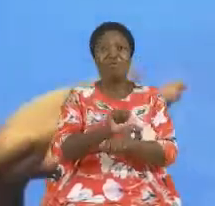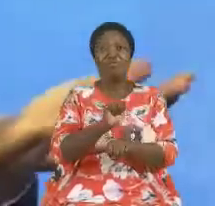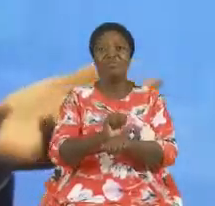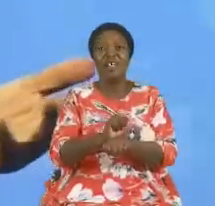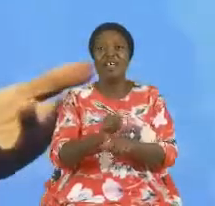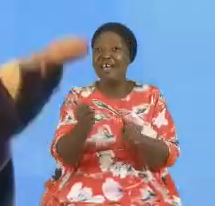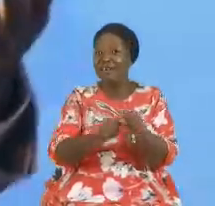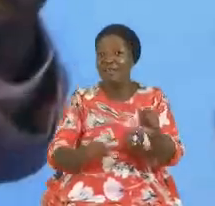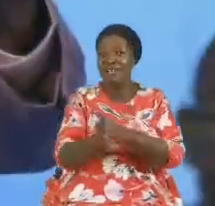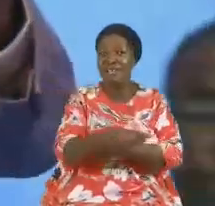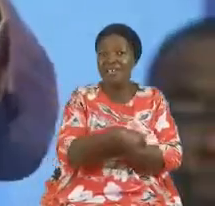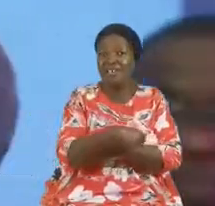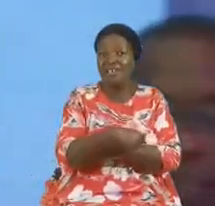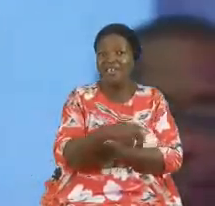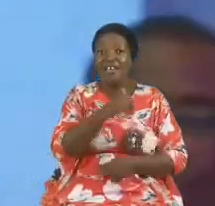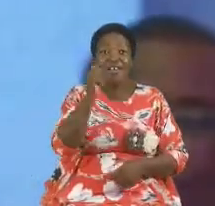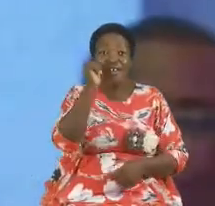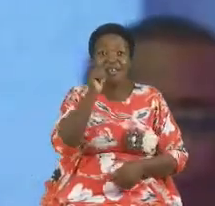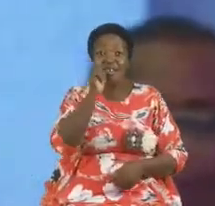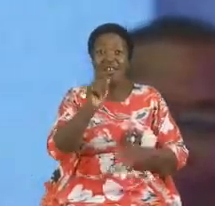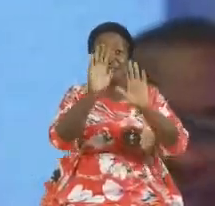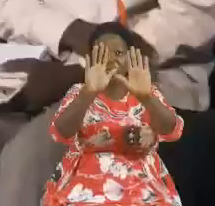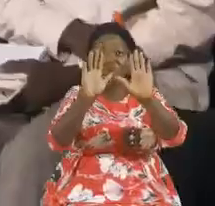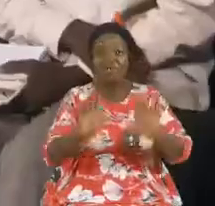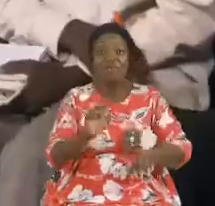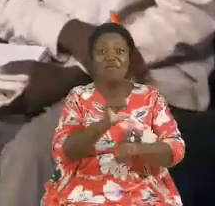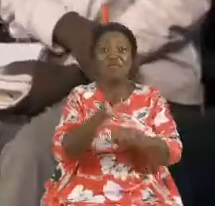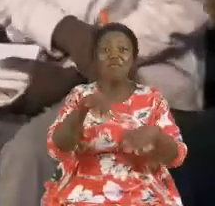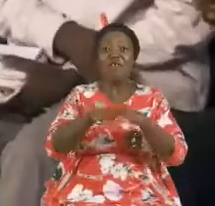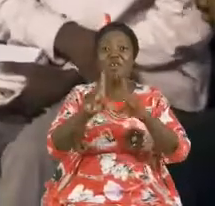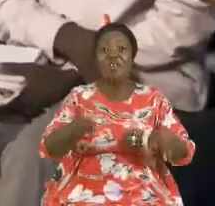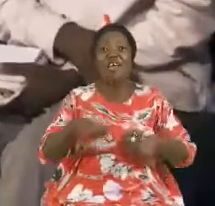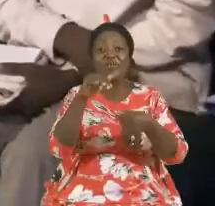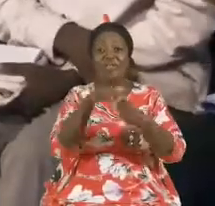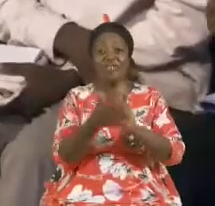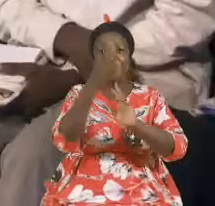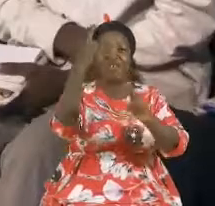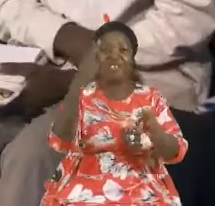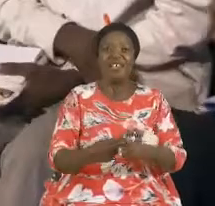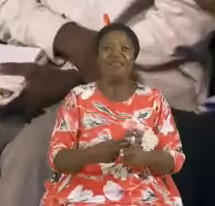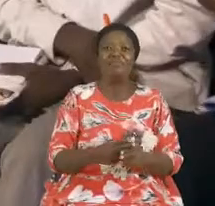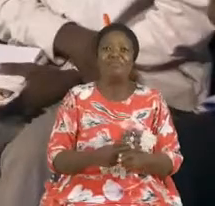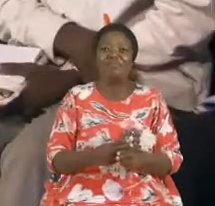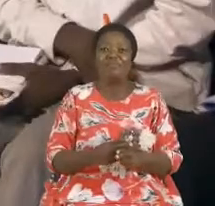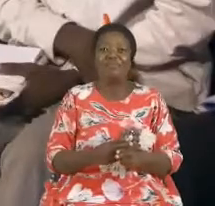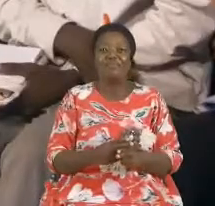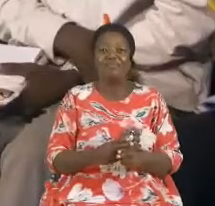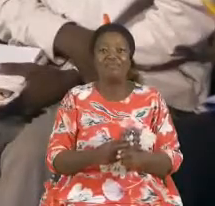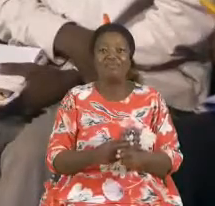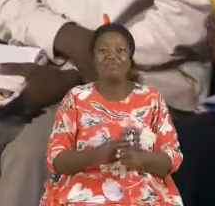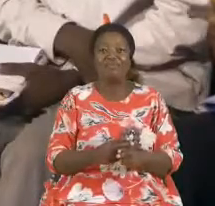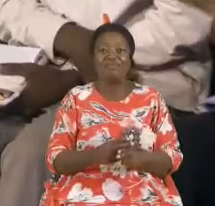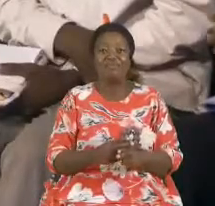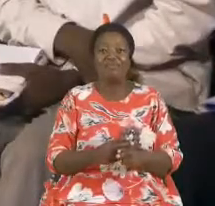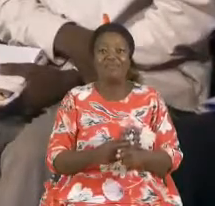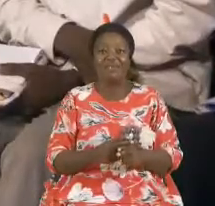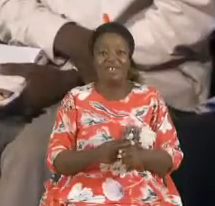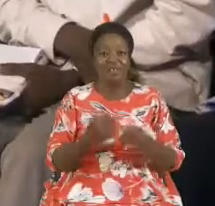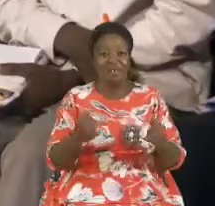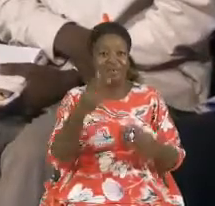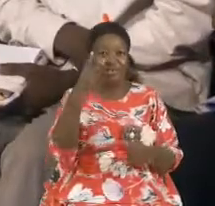wake up, new miracle. Every day, a daily miracle in your life,